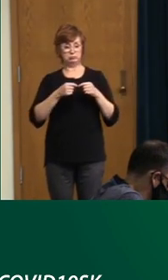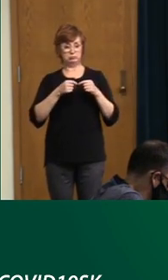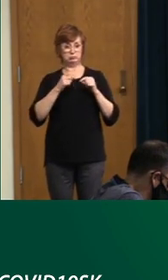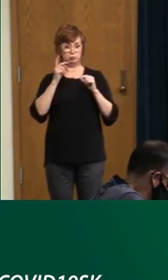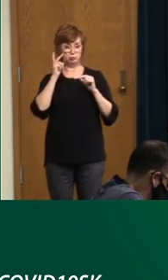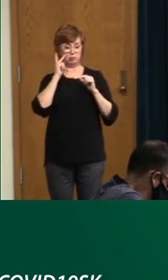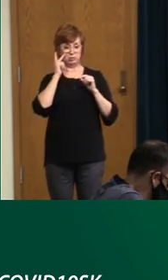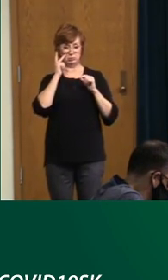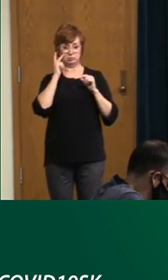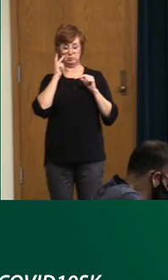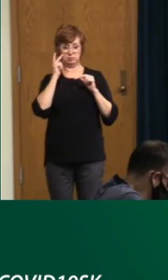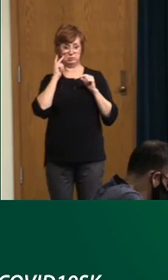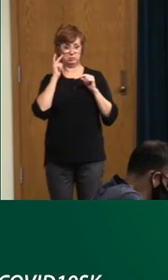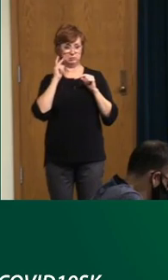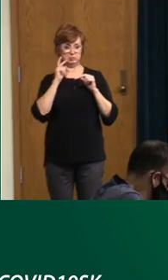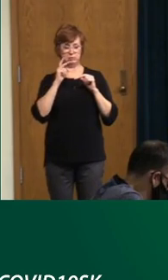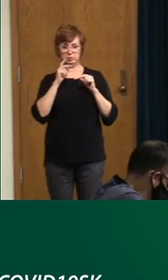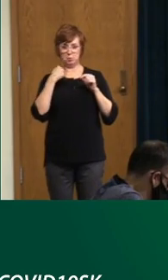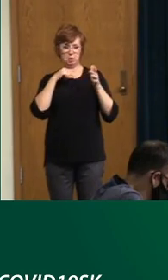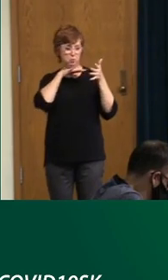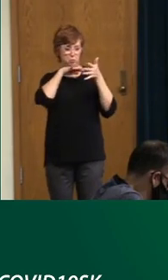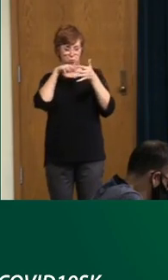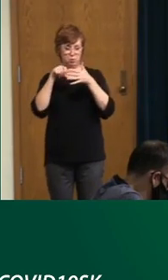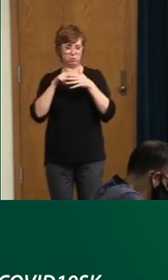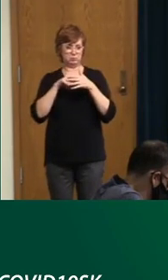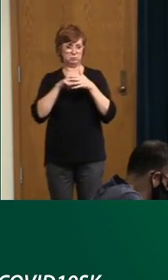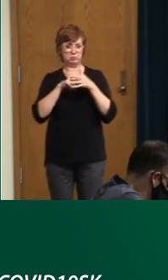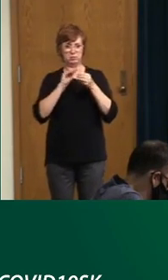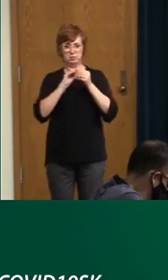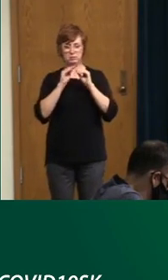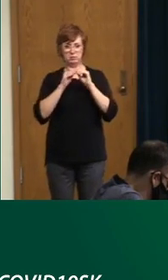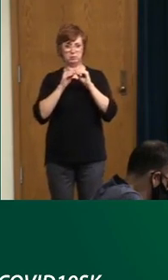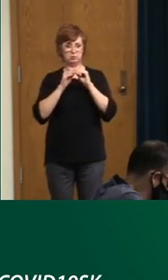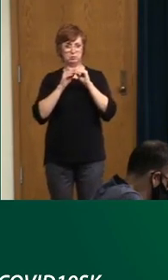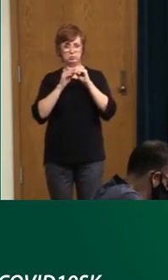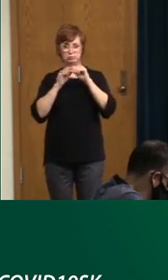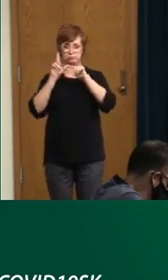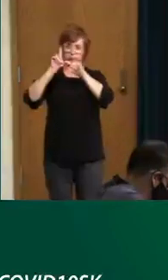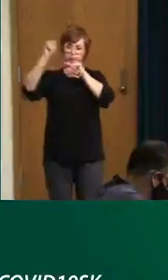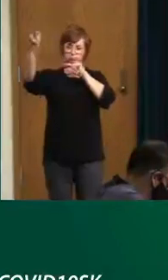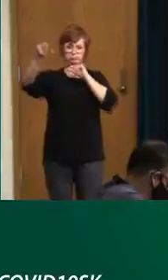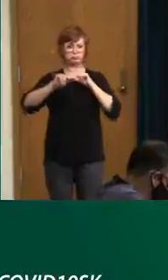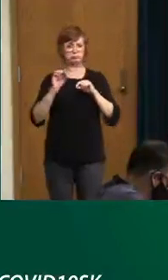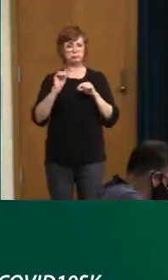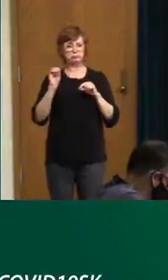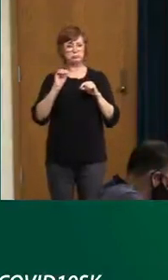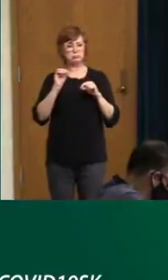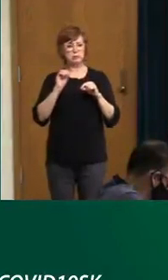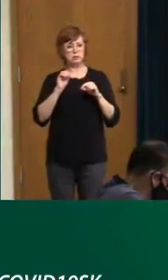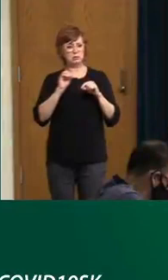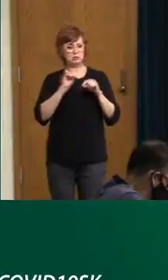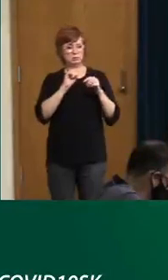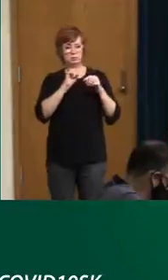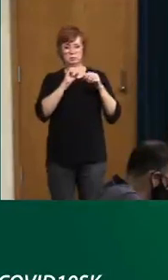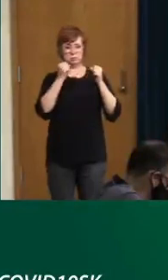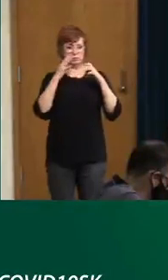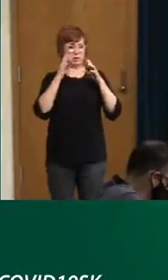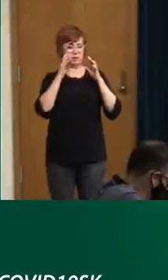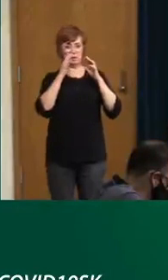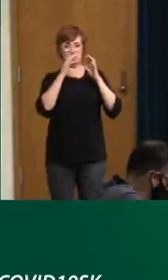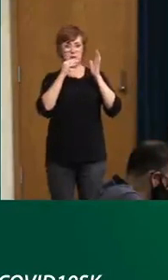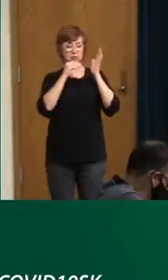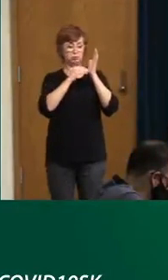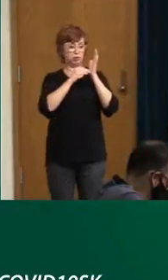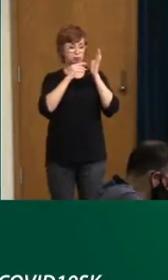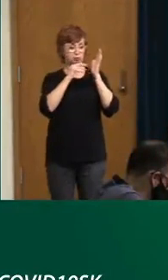different than what we're seeing in the community. And just like Dr. Shahab has said many times, when we see large uncontrolled spread in the community, we're